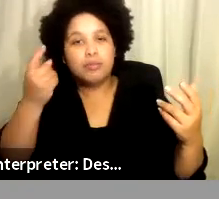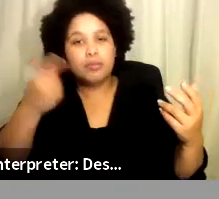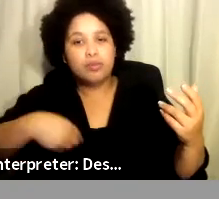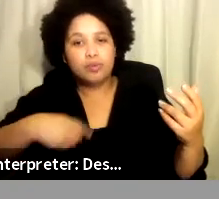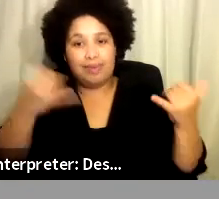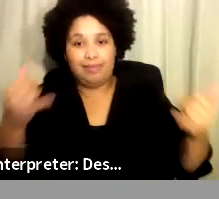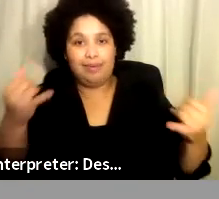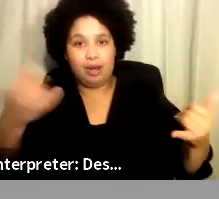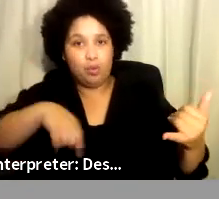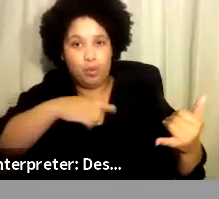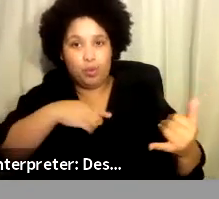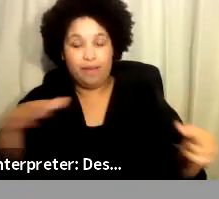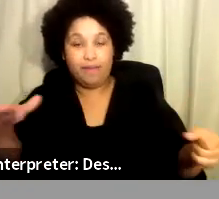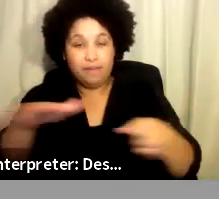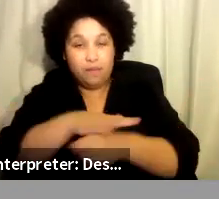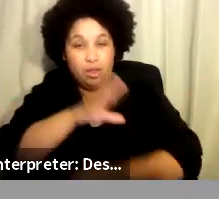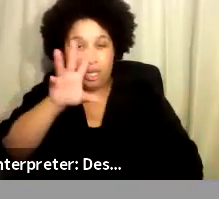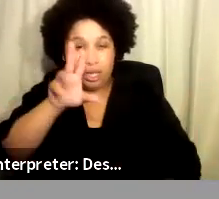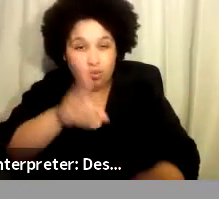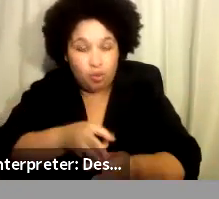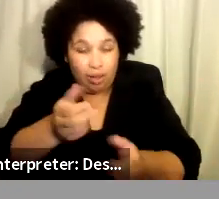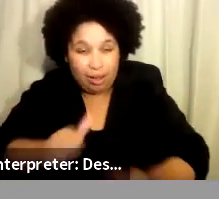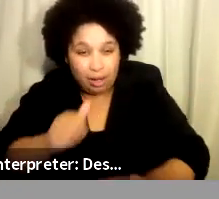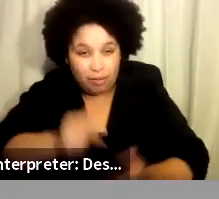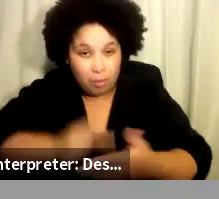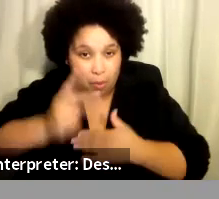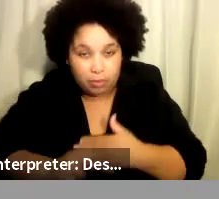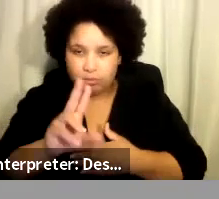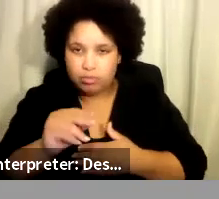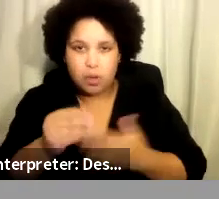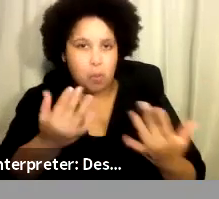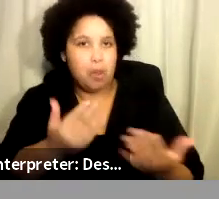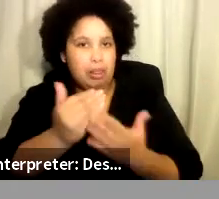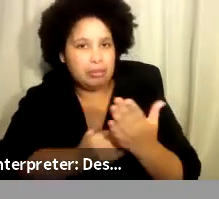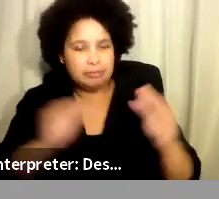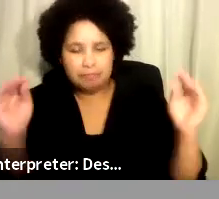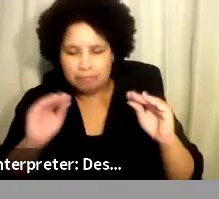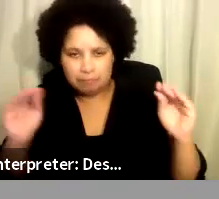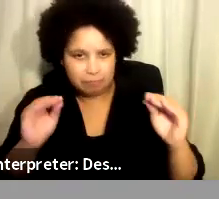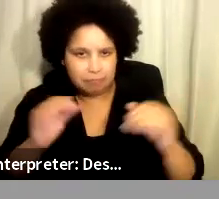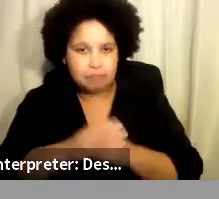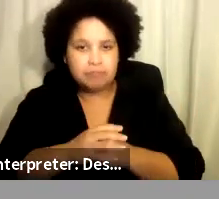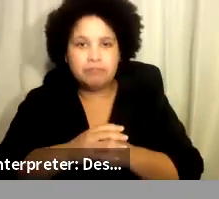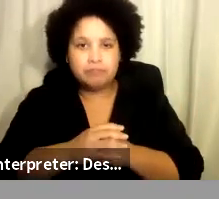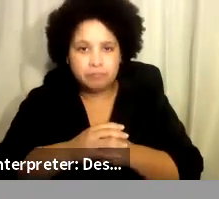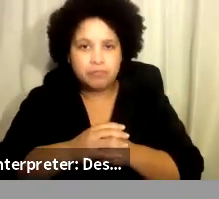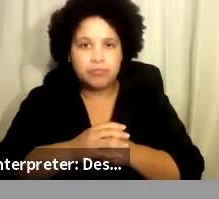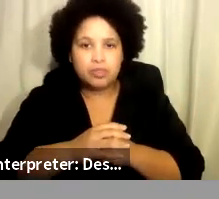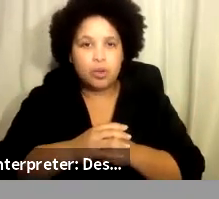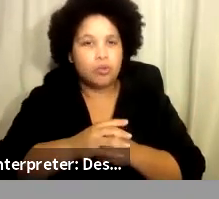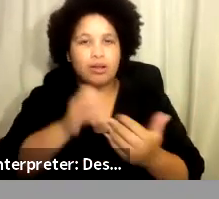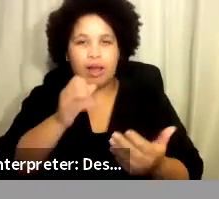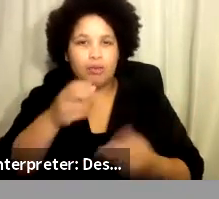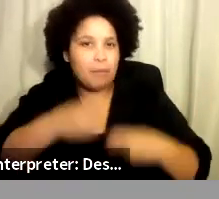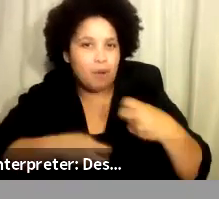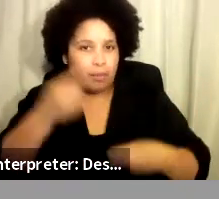Right now, we are not fully enrolled for any of our programs, and so there's not any wait list that we're doing right now. And so that necessarily won't be an issue